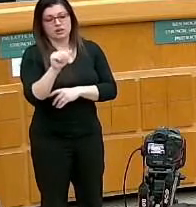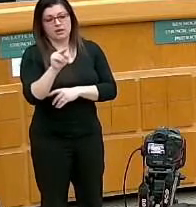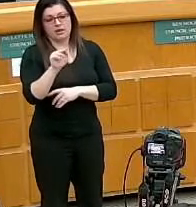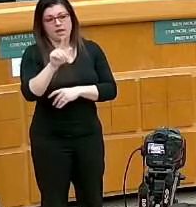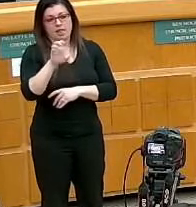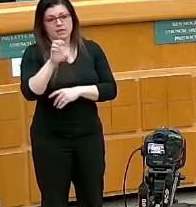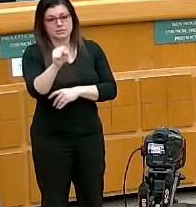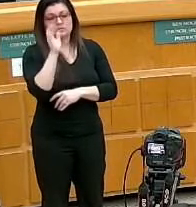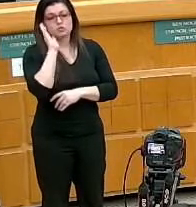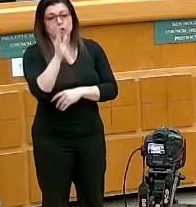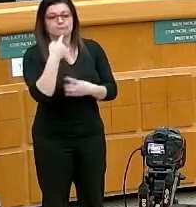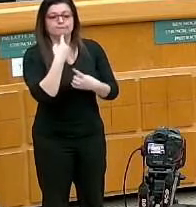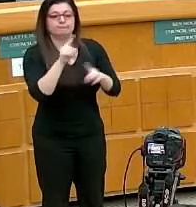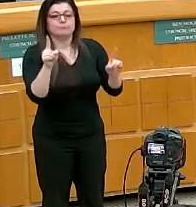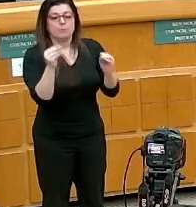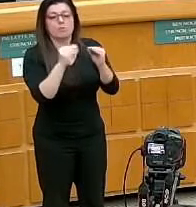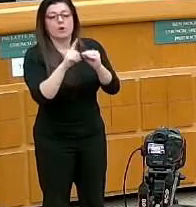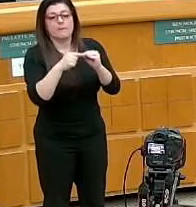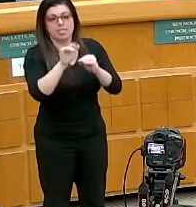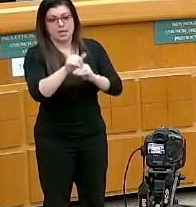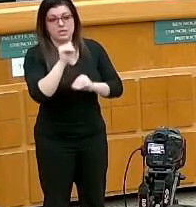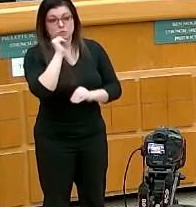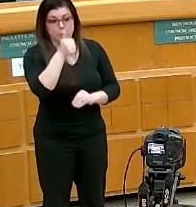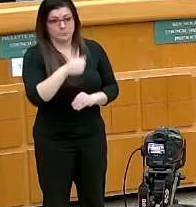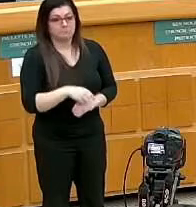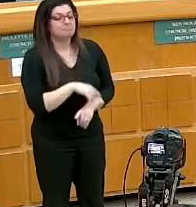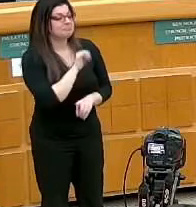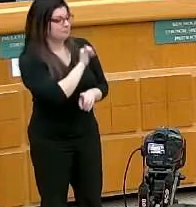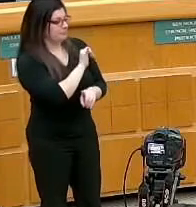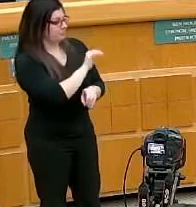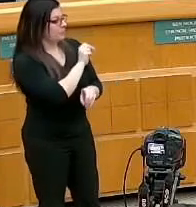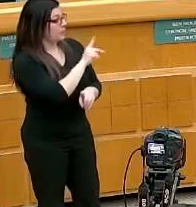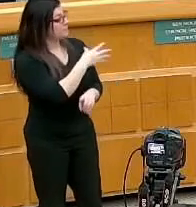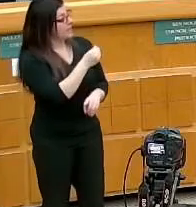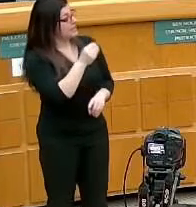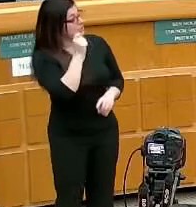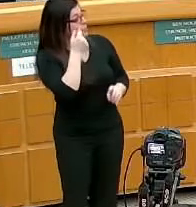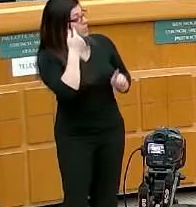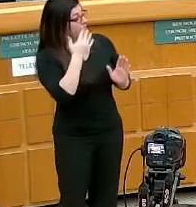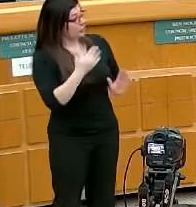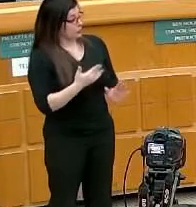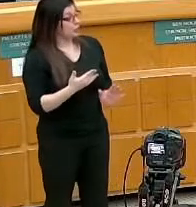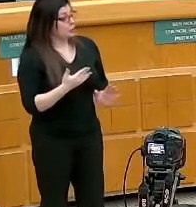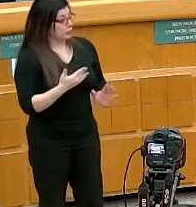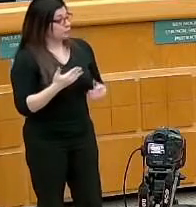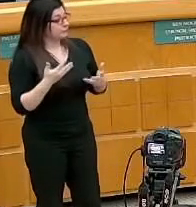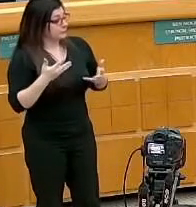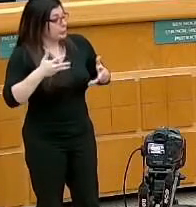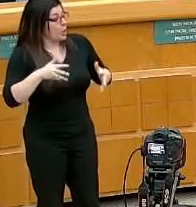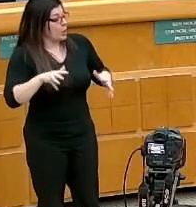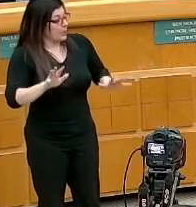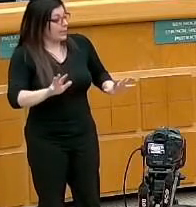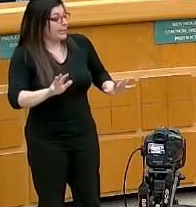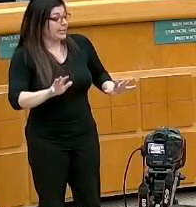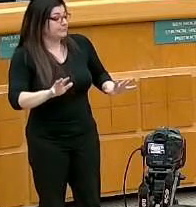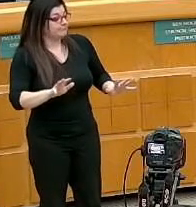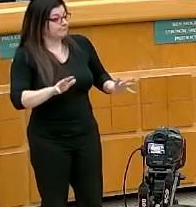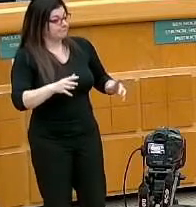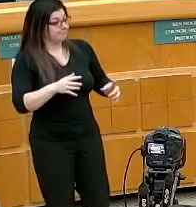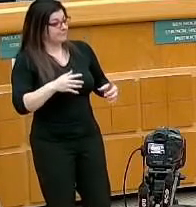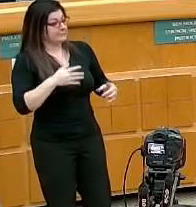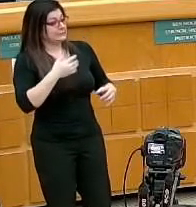Okay. You know, the governor has talked about reopening the state. And given what we saw with